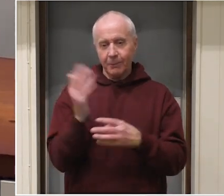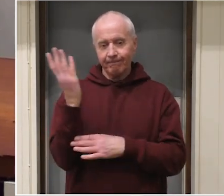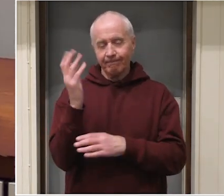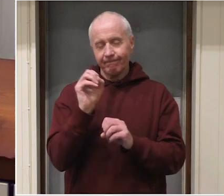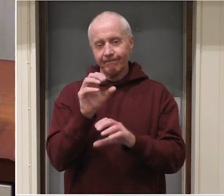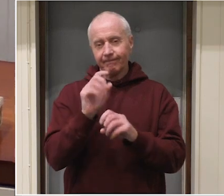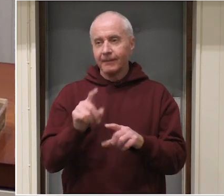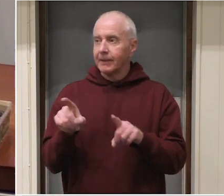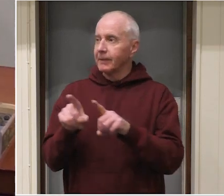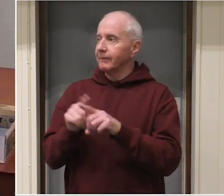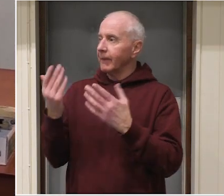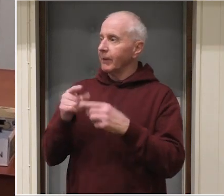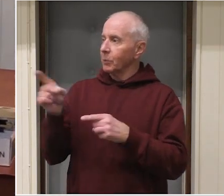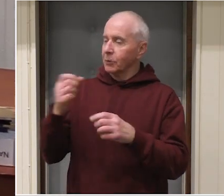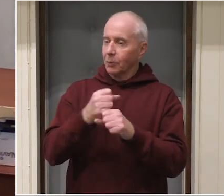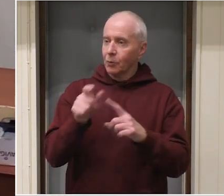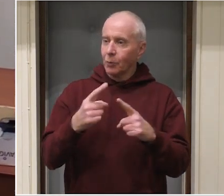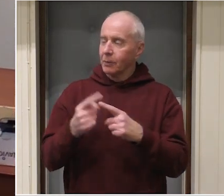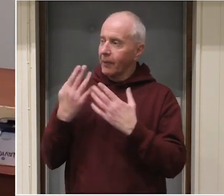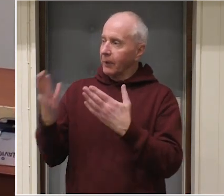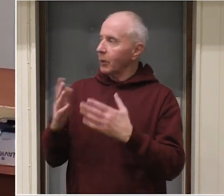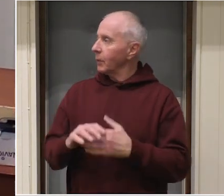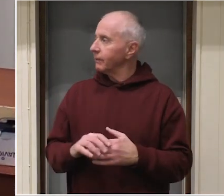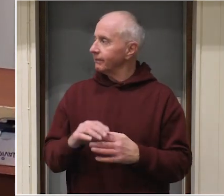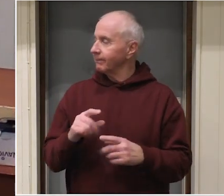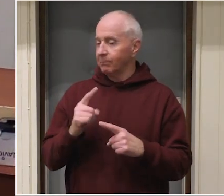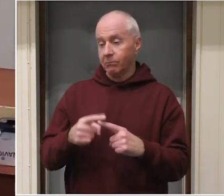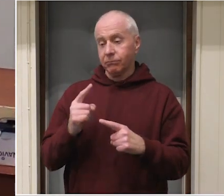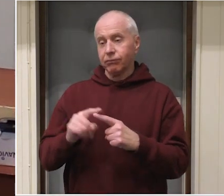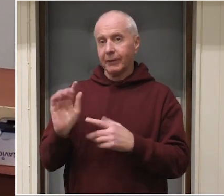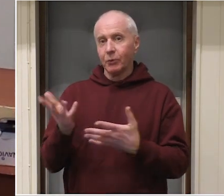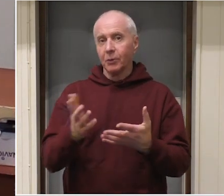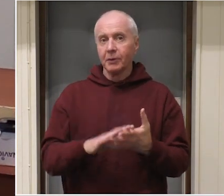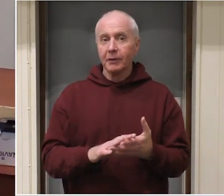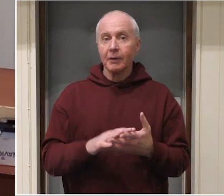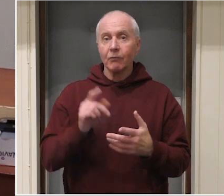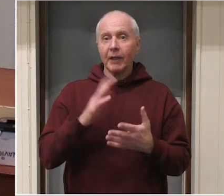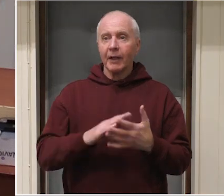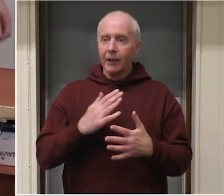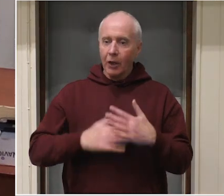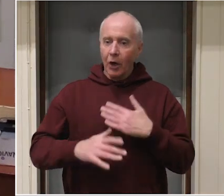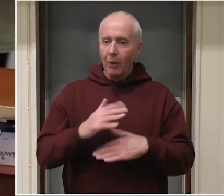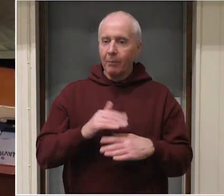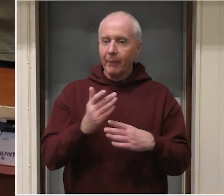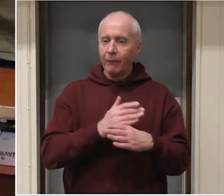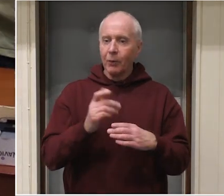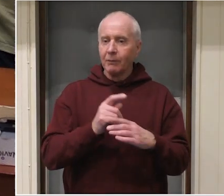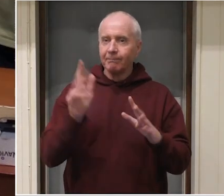also to George for having a great introduction, and a quick reminder that it is a calm before the storm, so careful on your way home